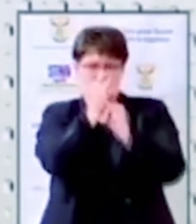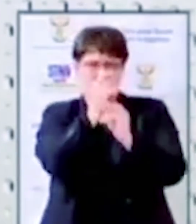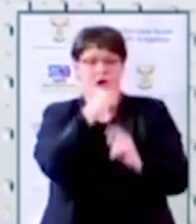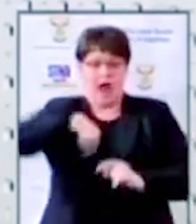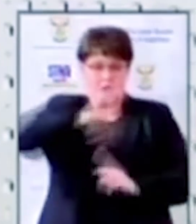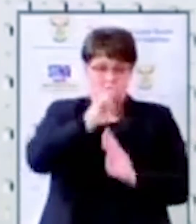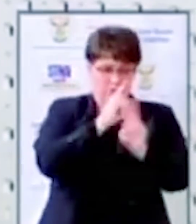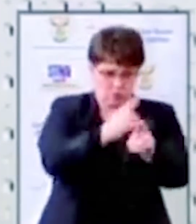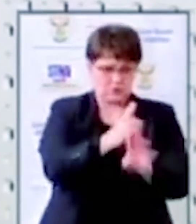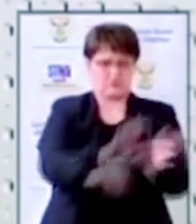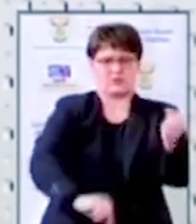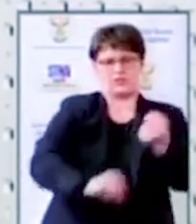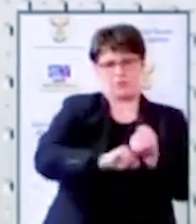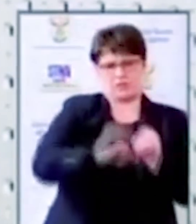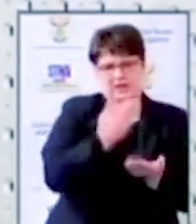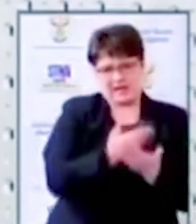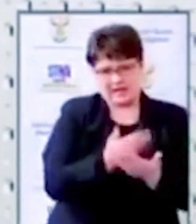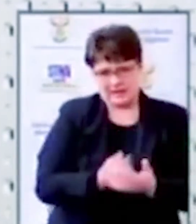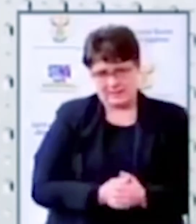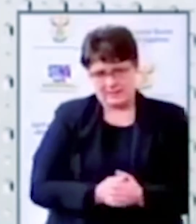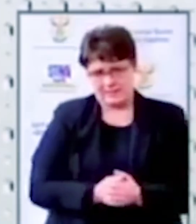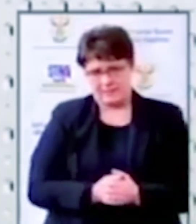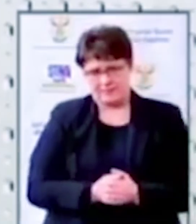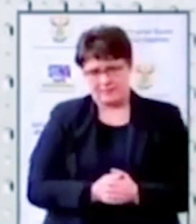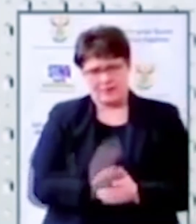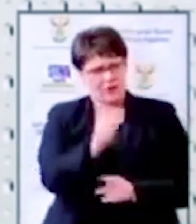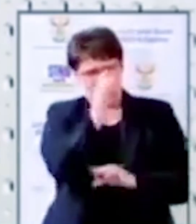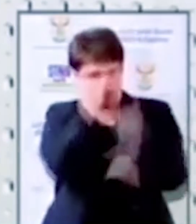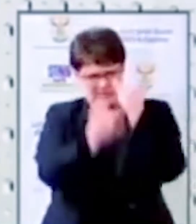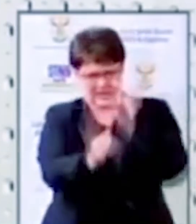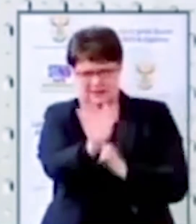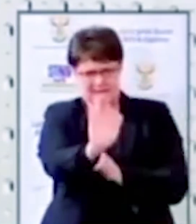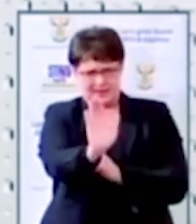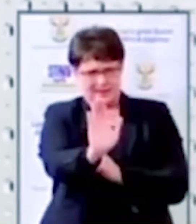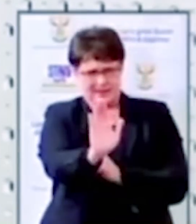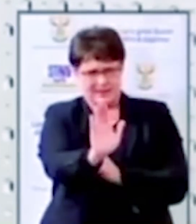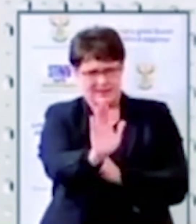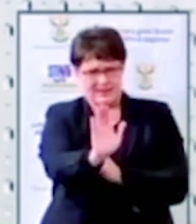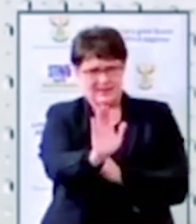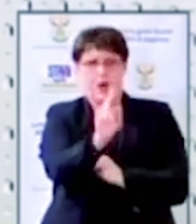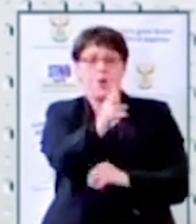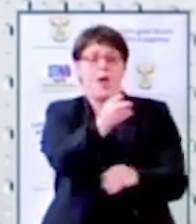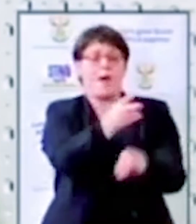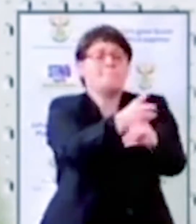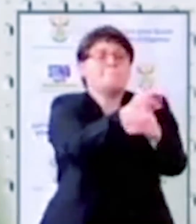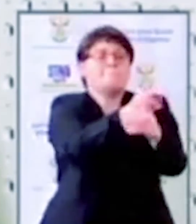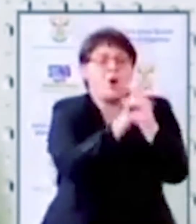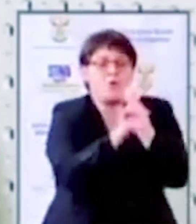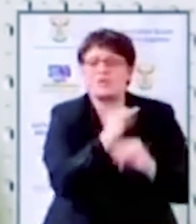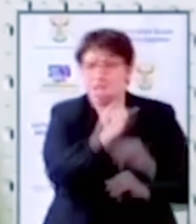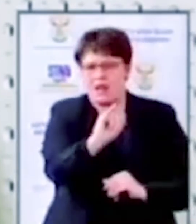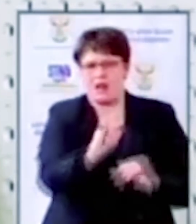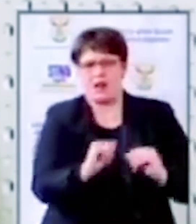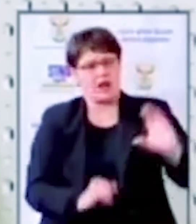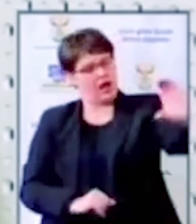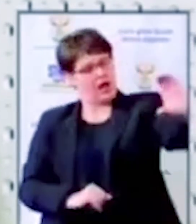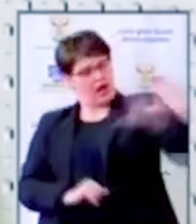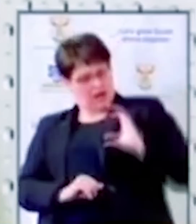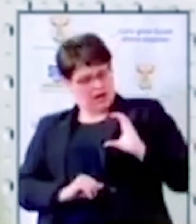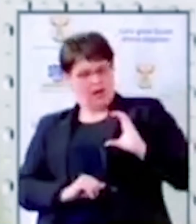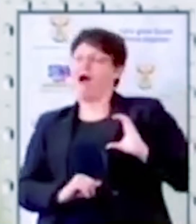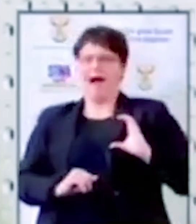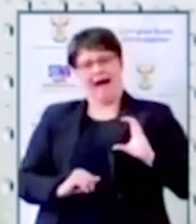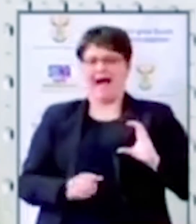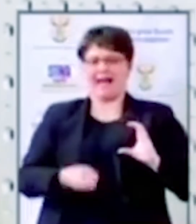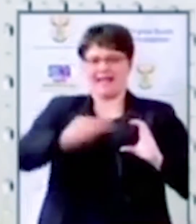response. We must make no mistake, these are still borrowings and not revenue,